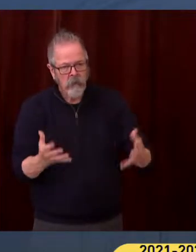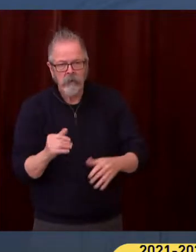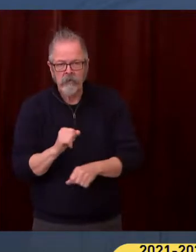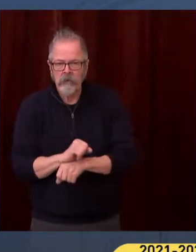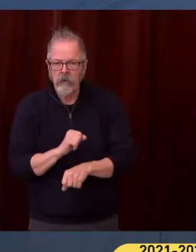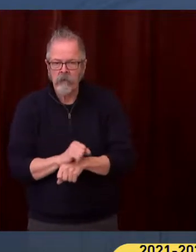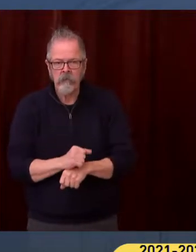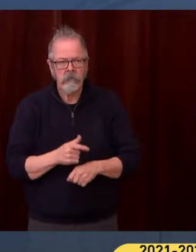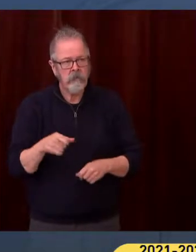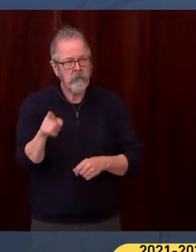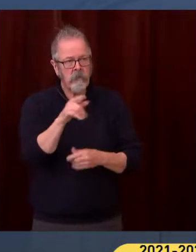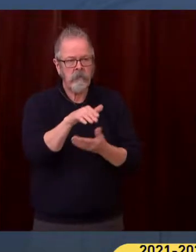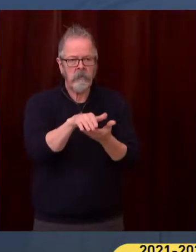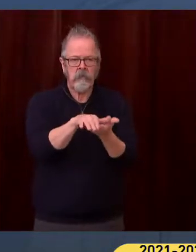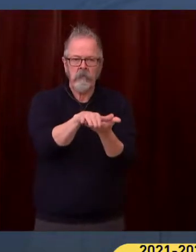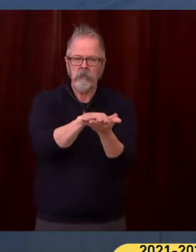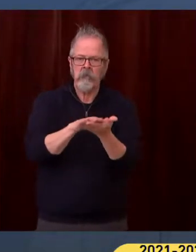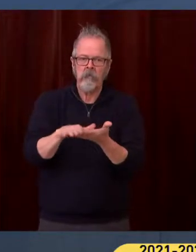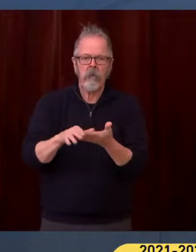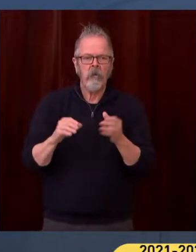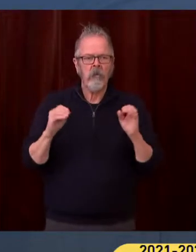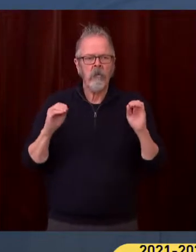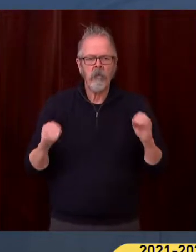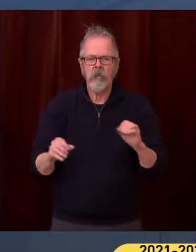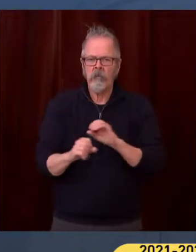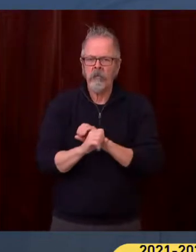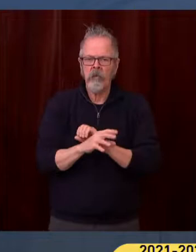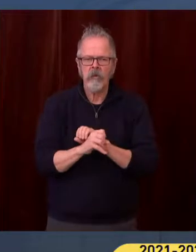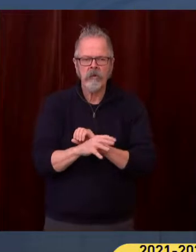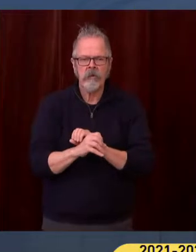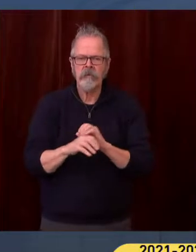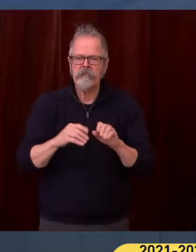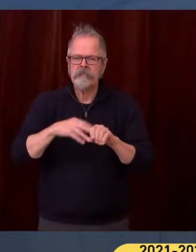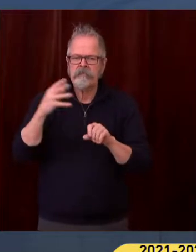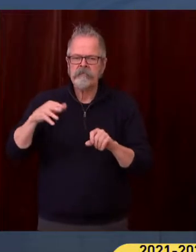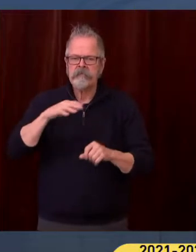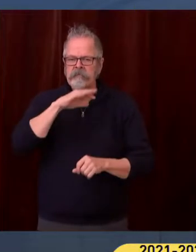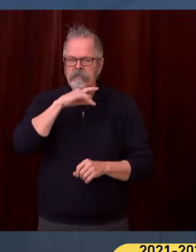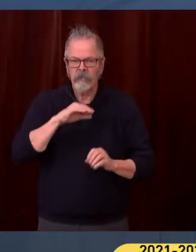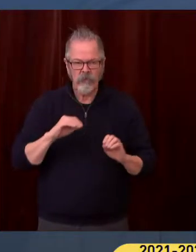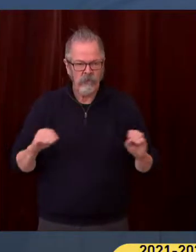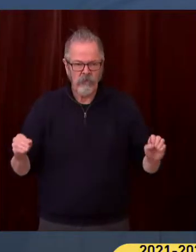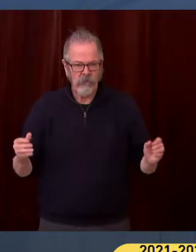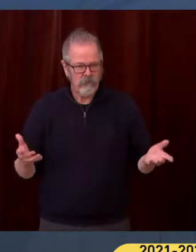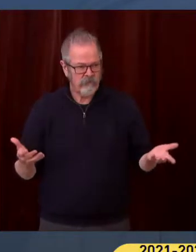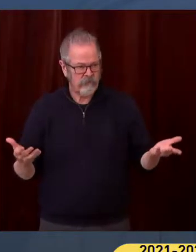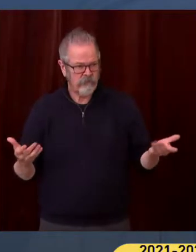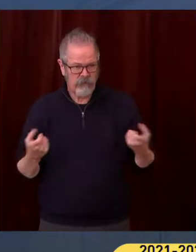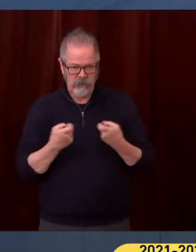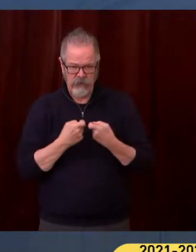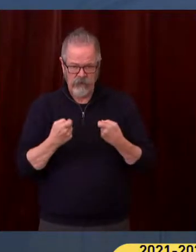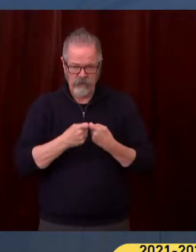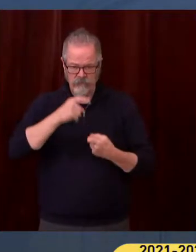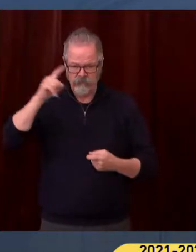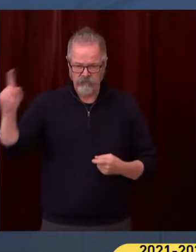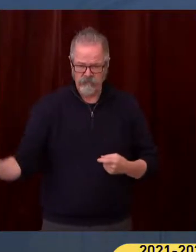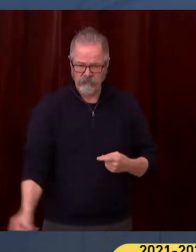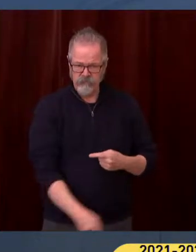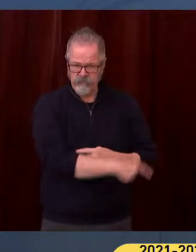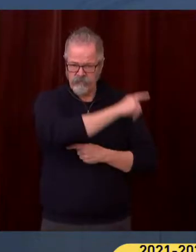our commitment to our state and to our grandchildren. And we know that we can meet our 100% clean electrical